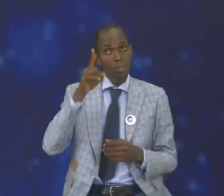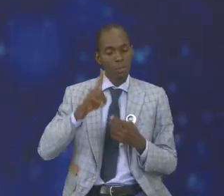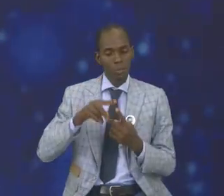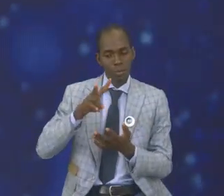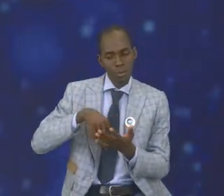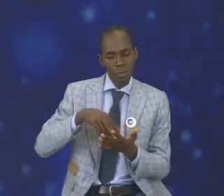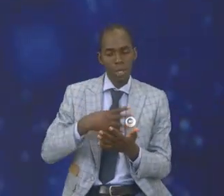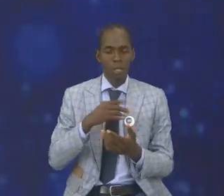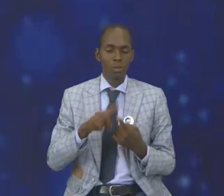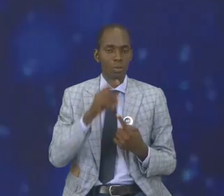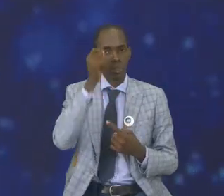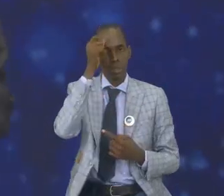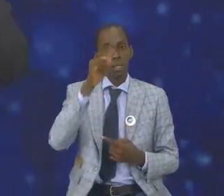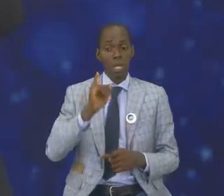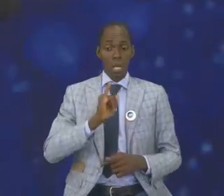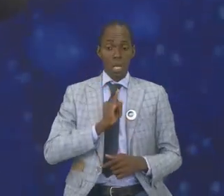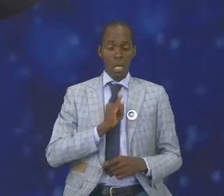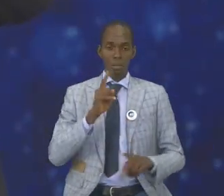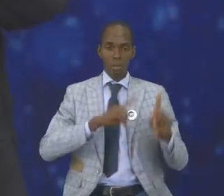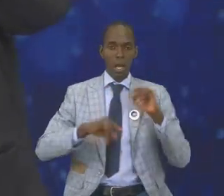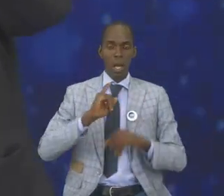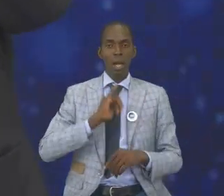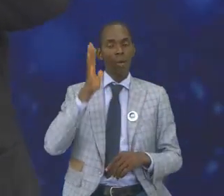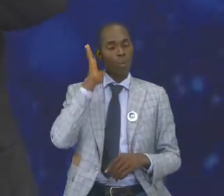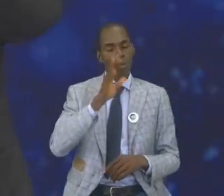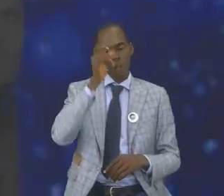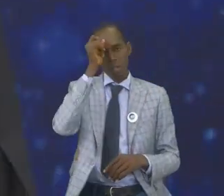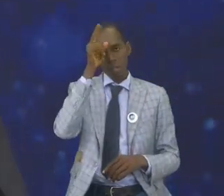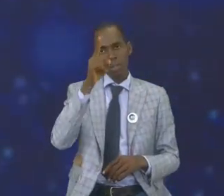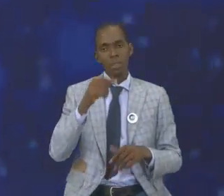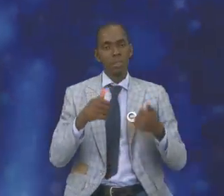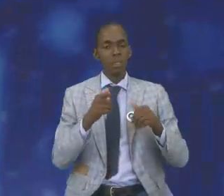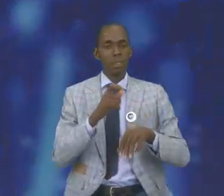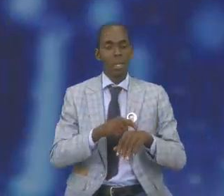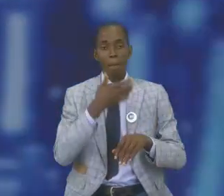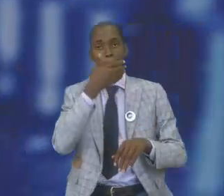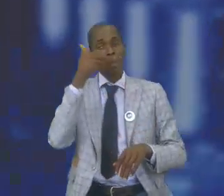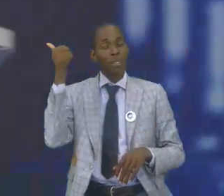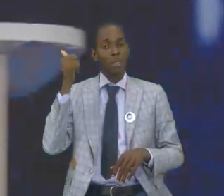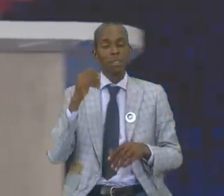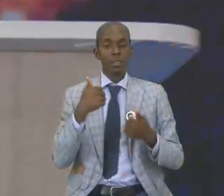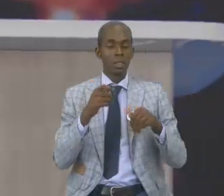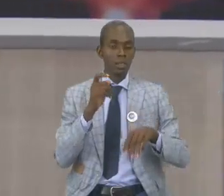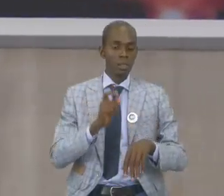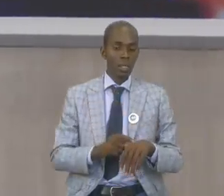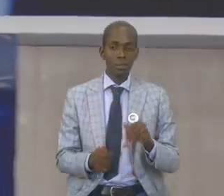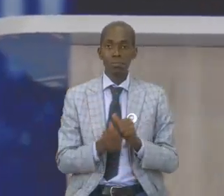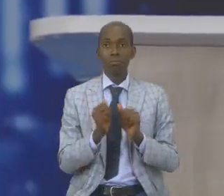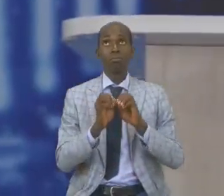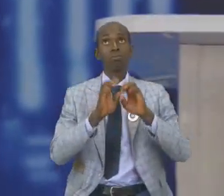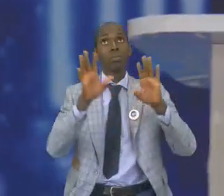to understand. I will understand. 10 times better, 10 times brighter, 10